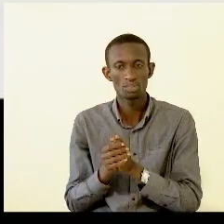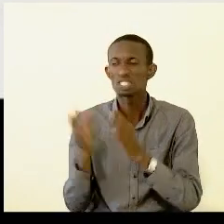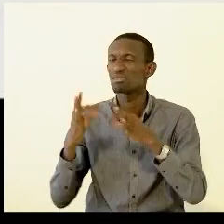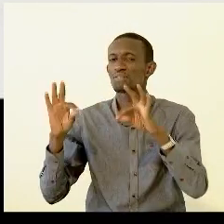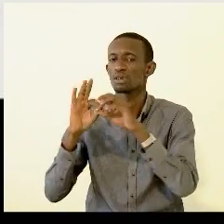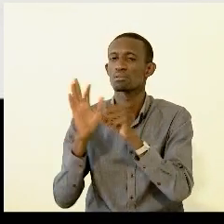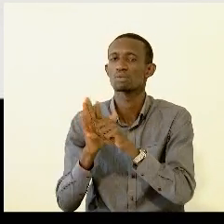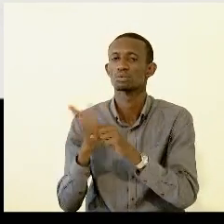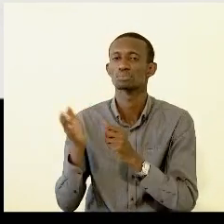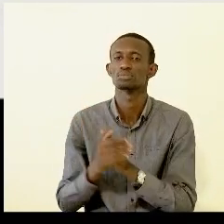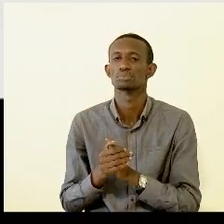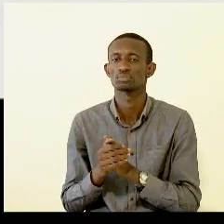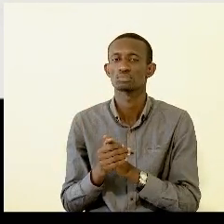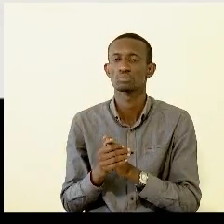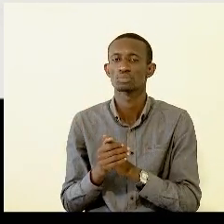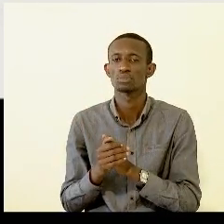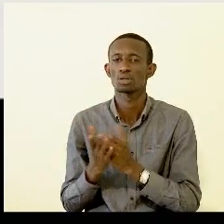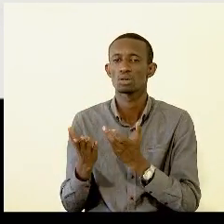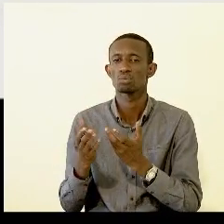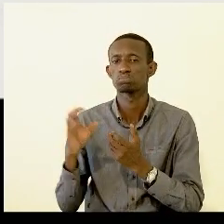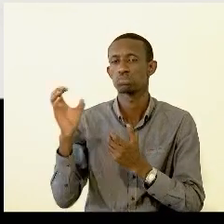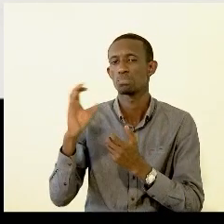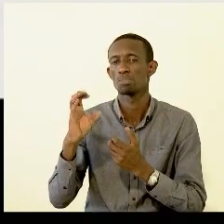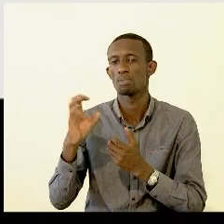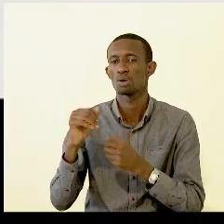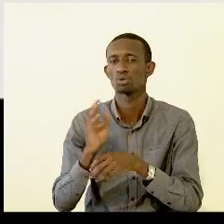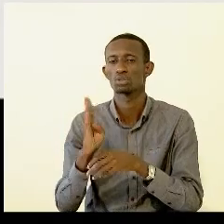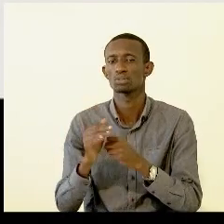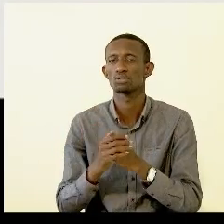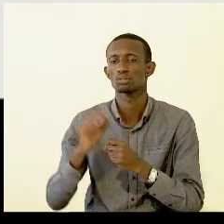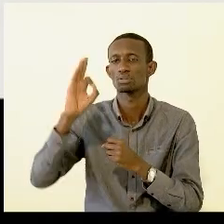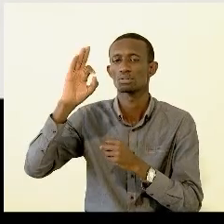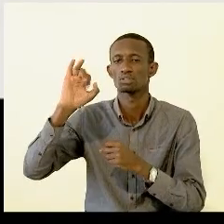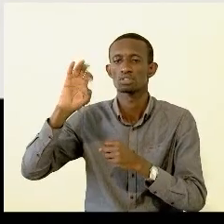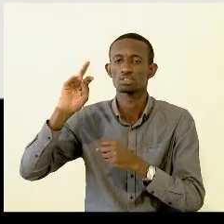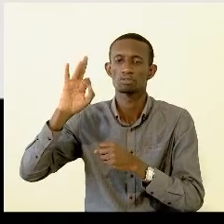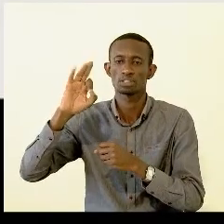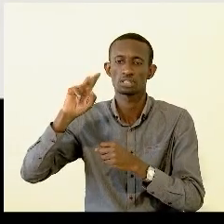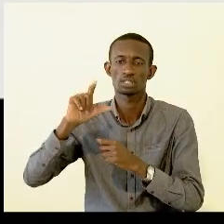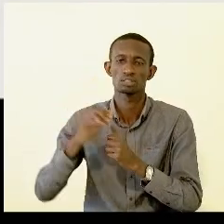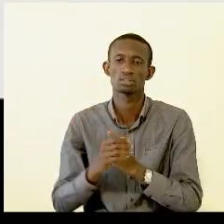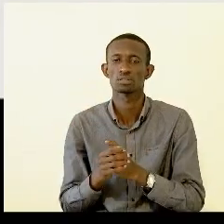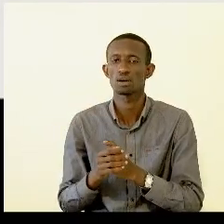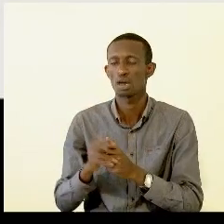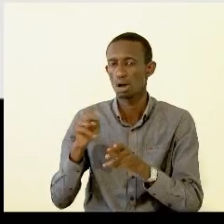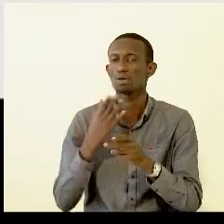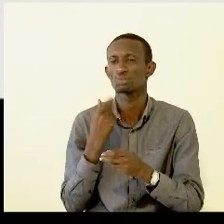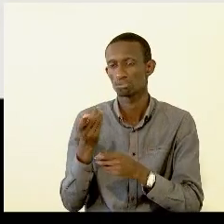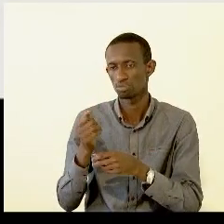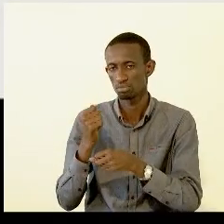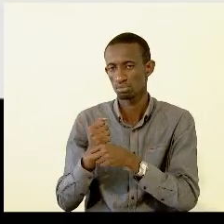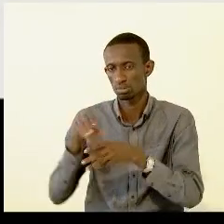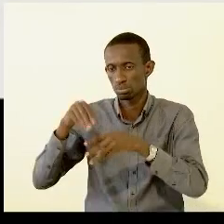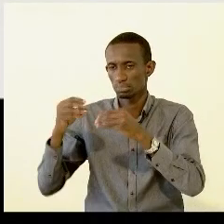very important in formation of commercial fertilizer, the one needed for plants. Nitrogen is also